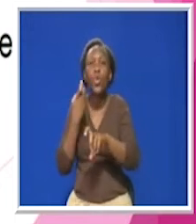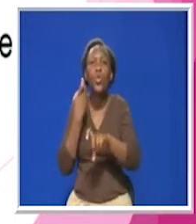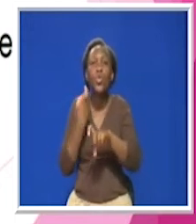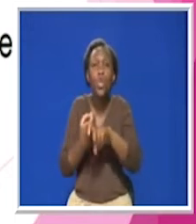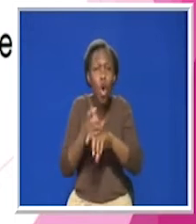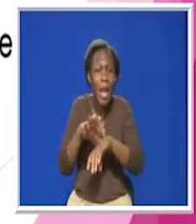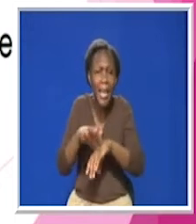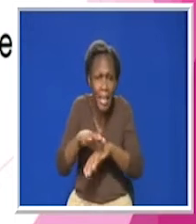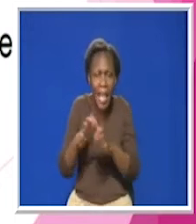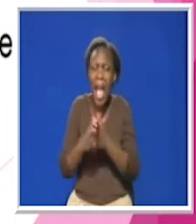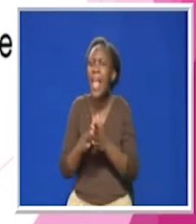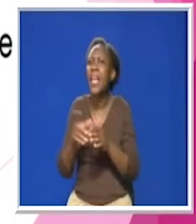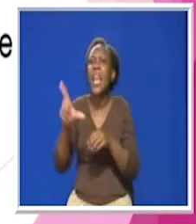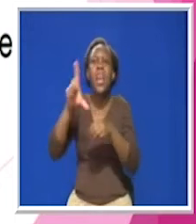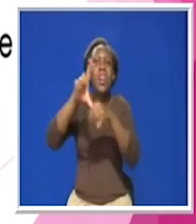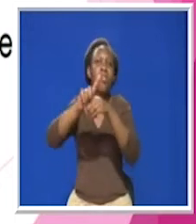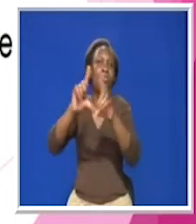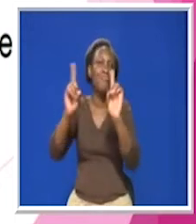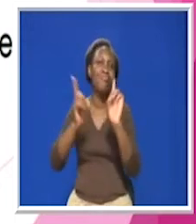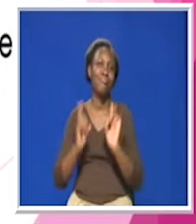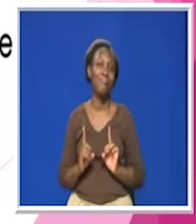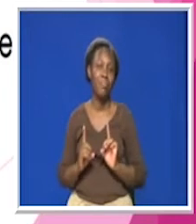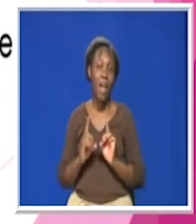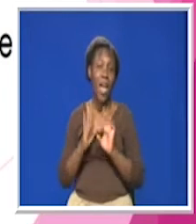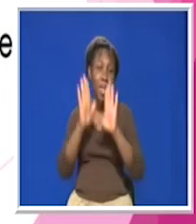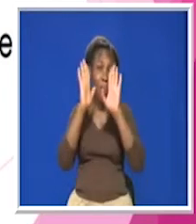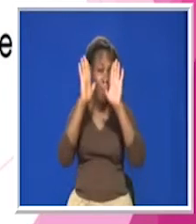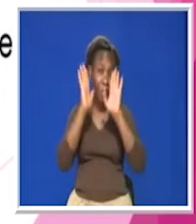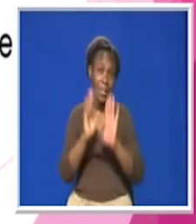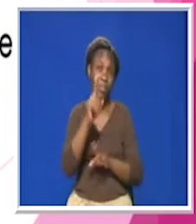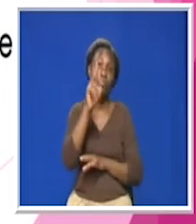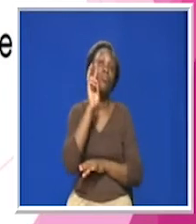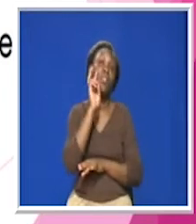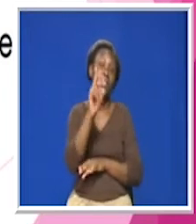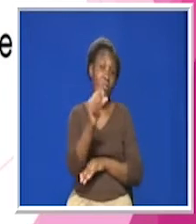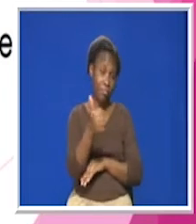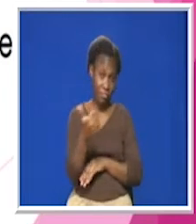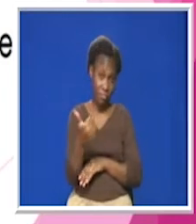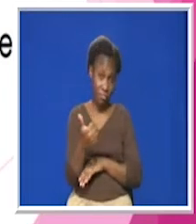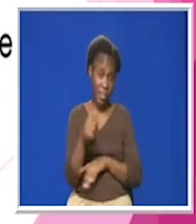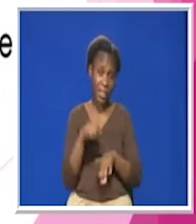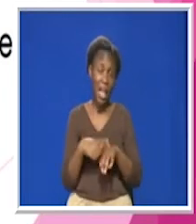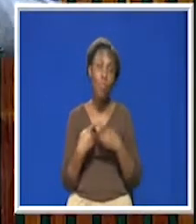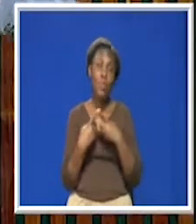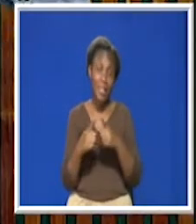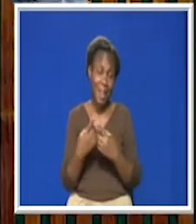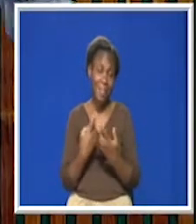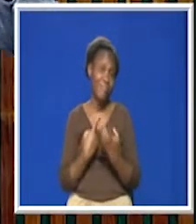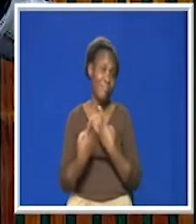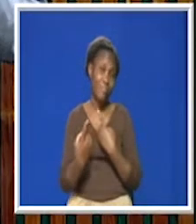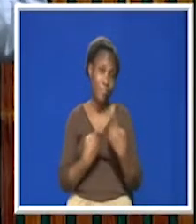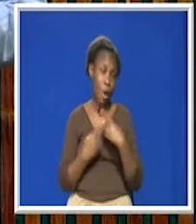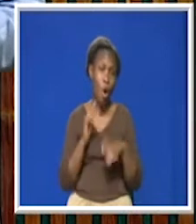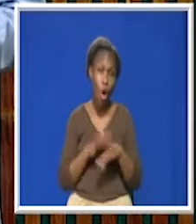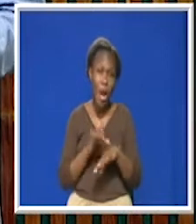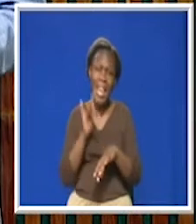and liquids. So it is important to note that now when we are talking about the